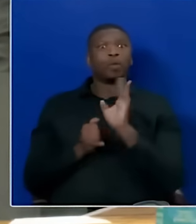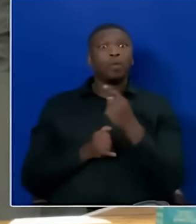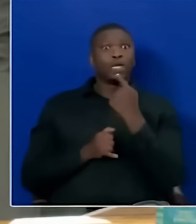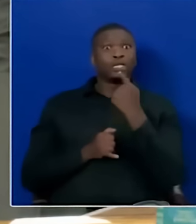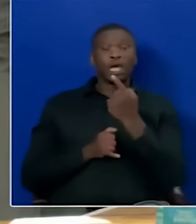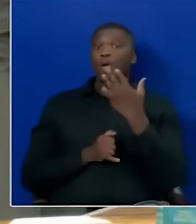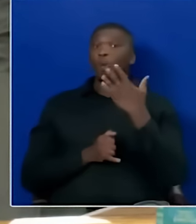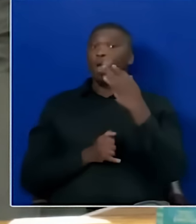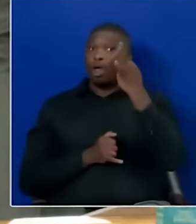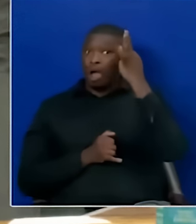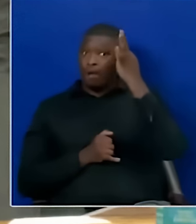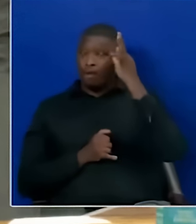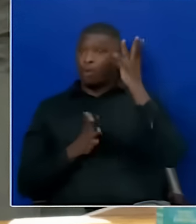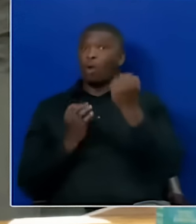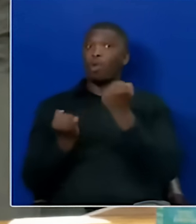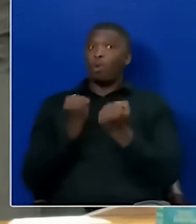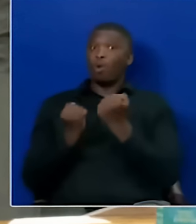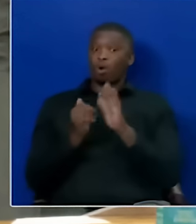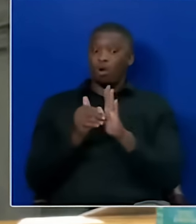they argue at the end,